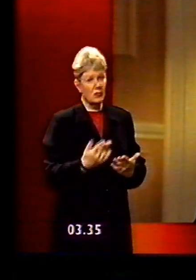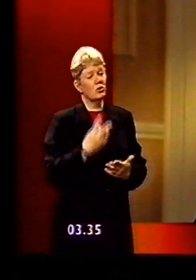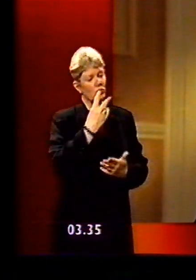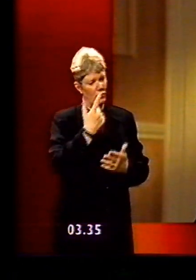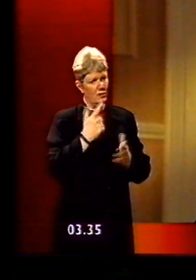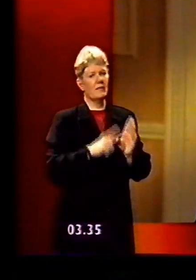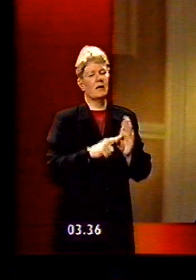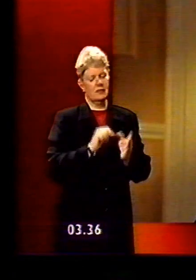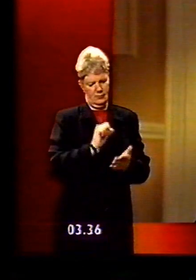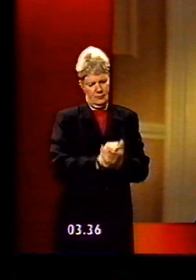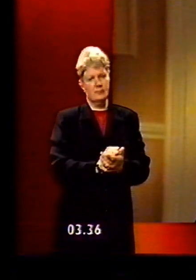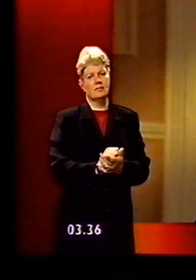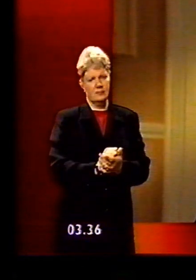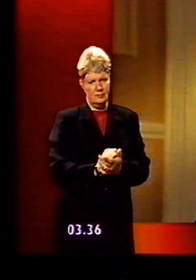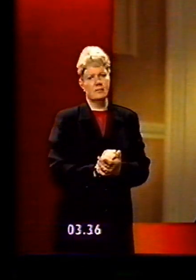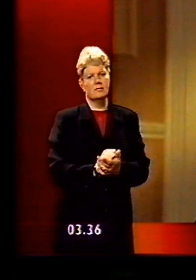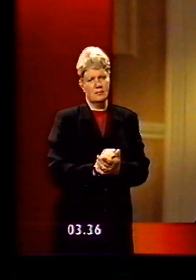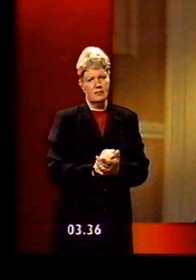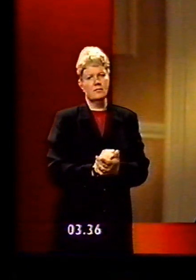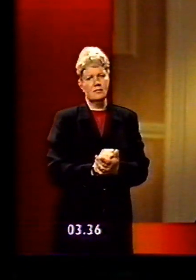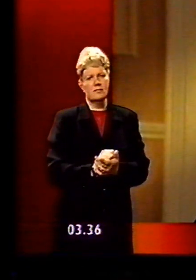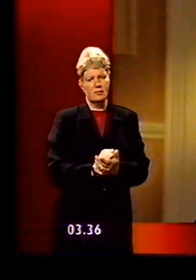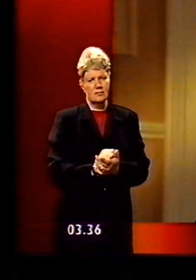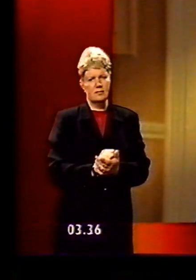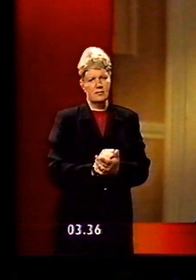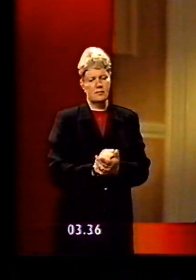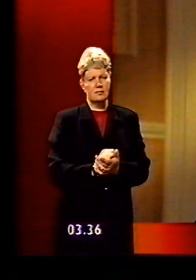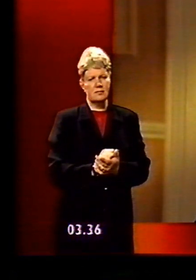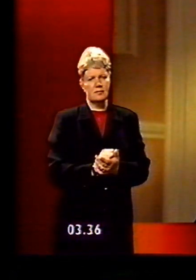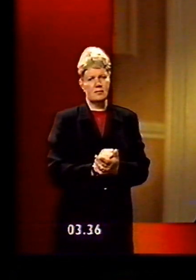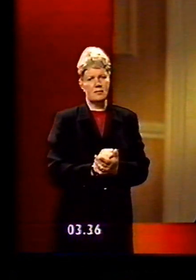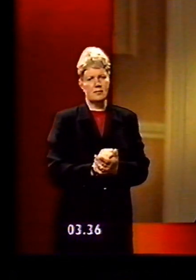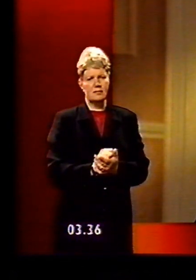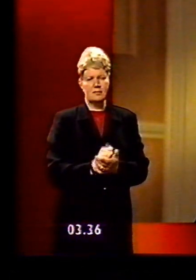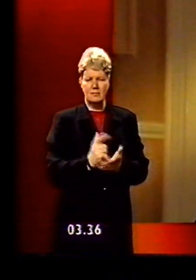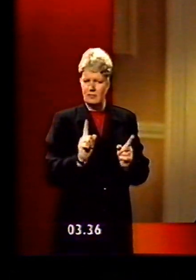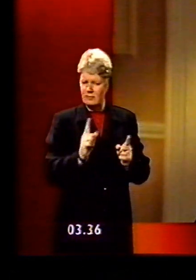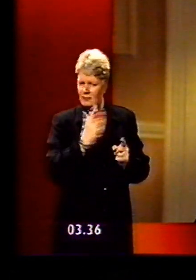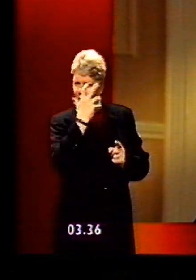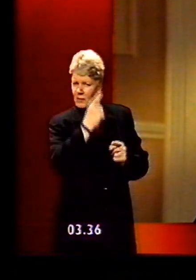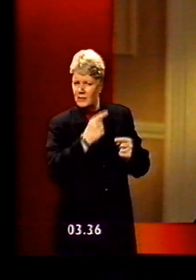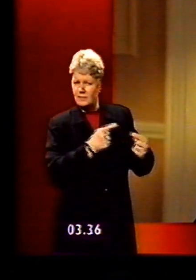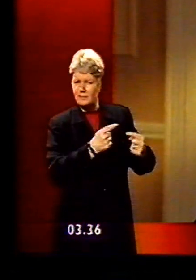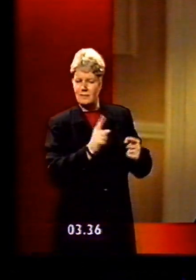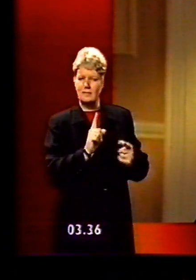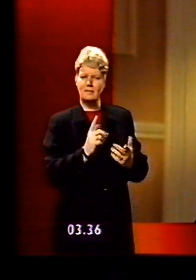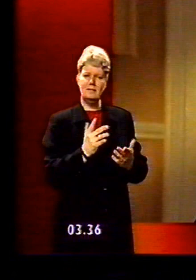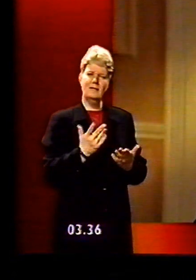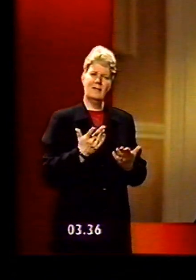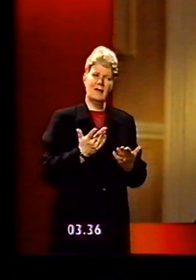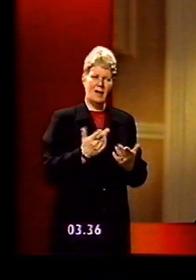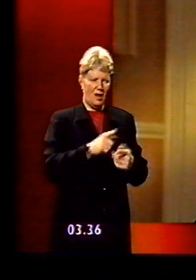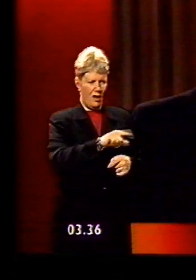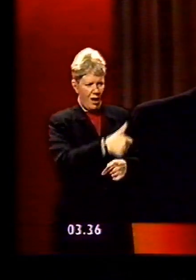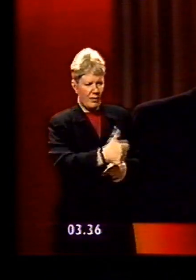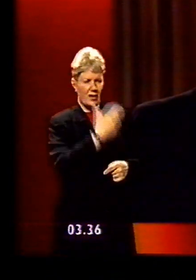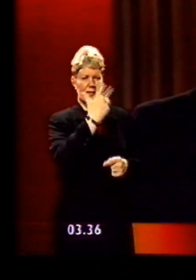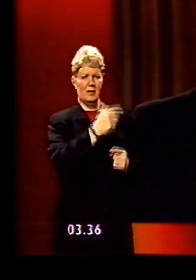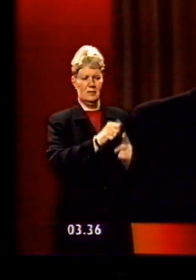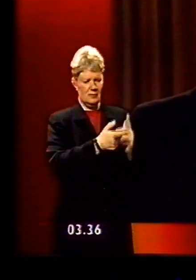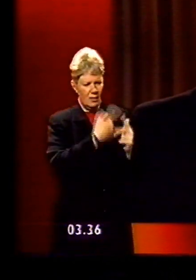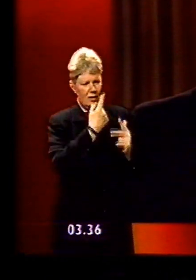27 years. And what does that tell you about your government? Successive governments,